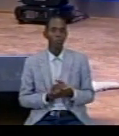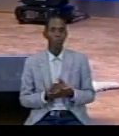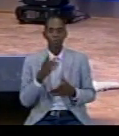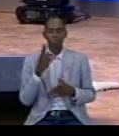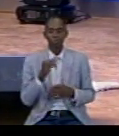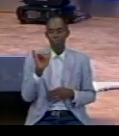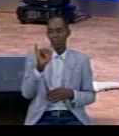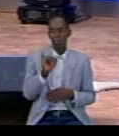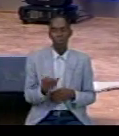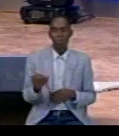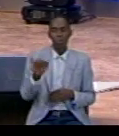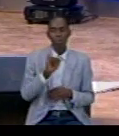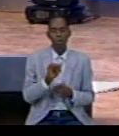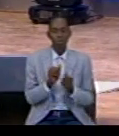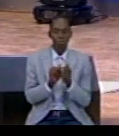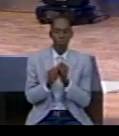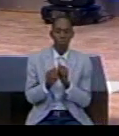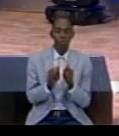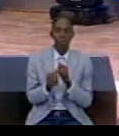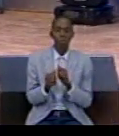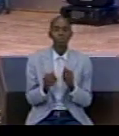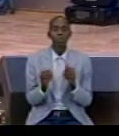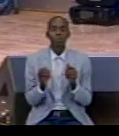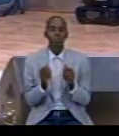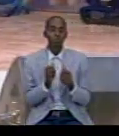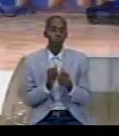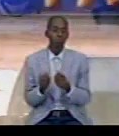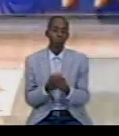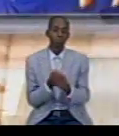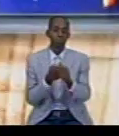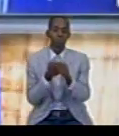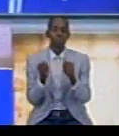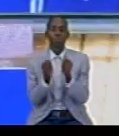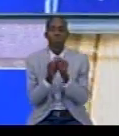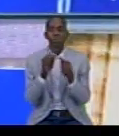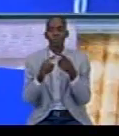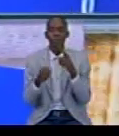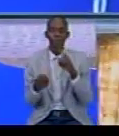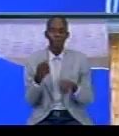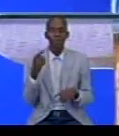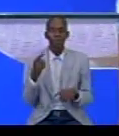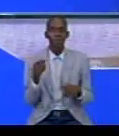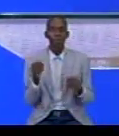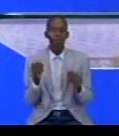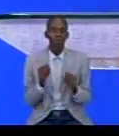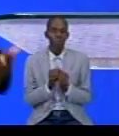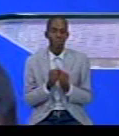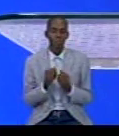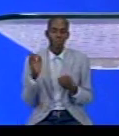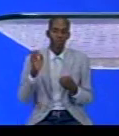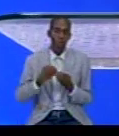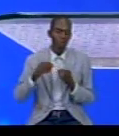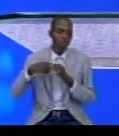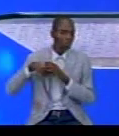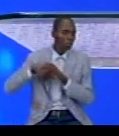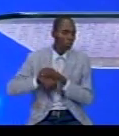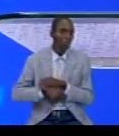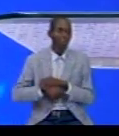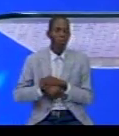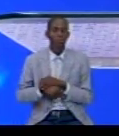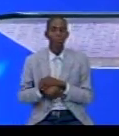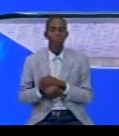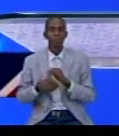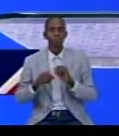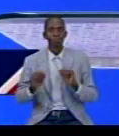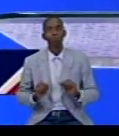common pursuit with friends with deeper devotion. Daniel was going to tell